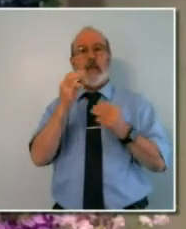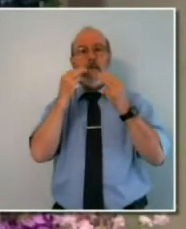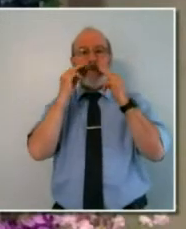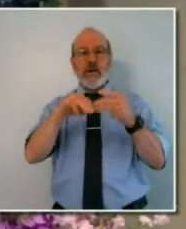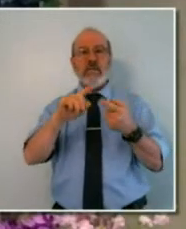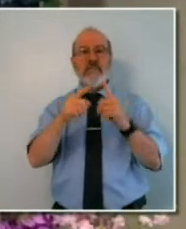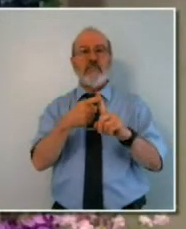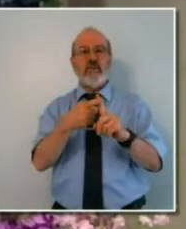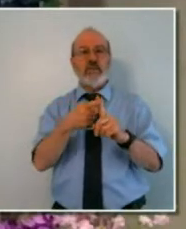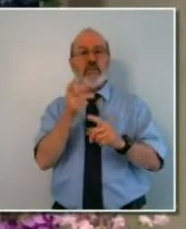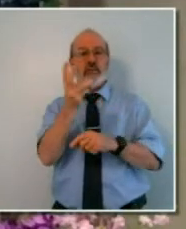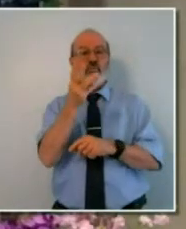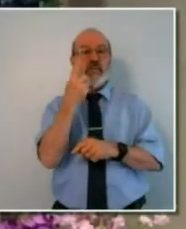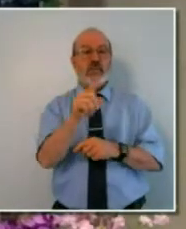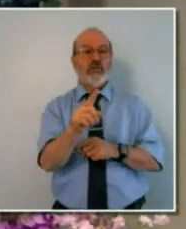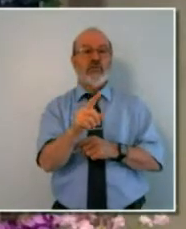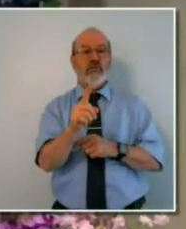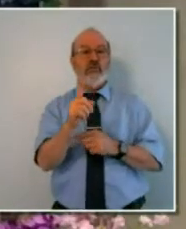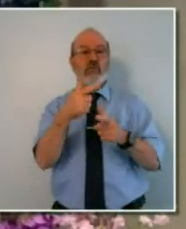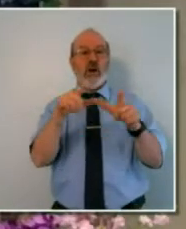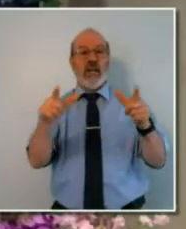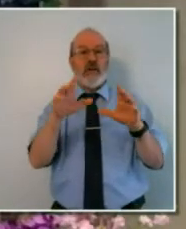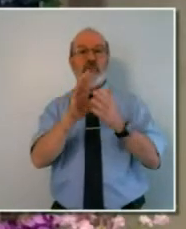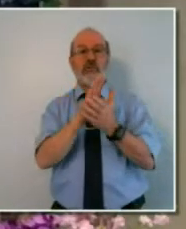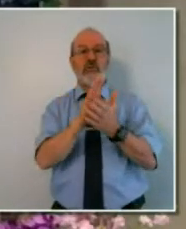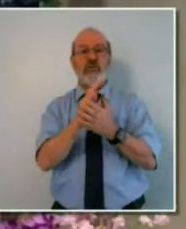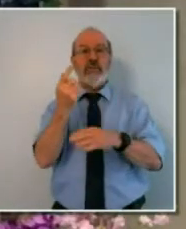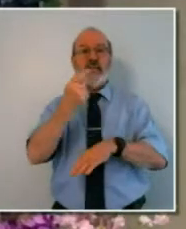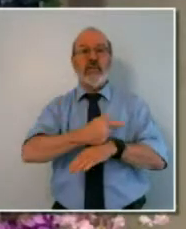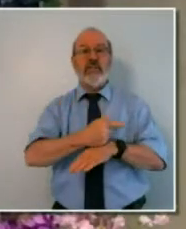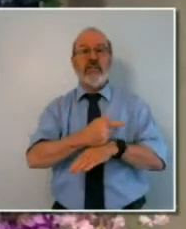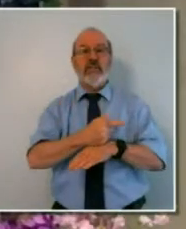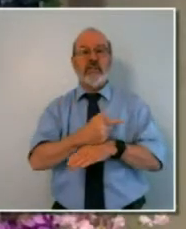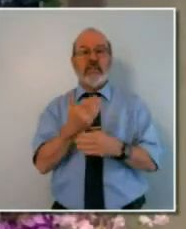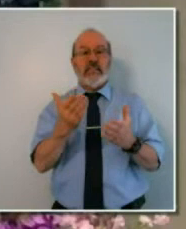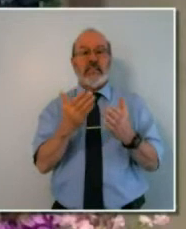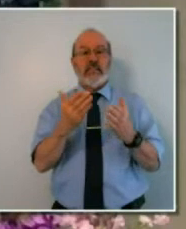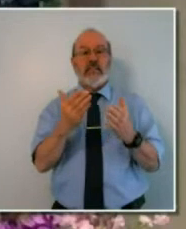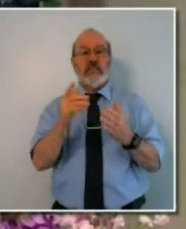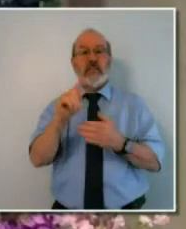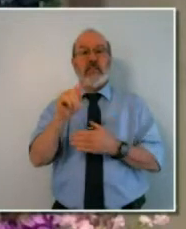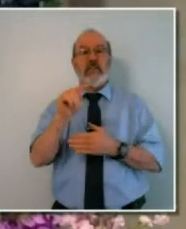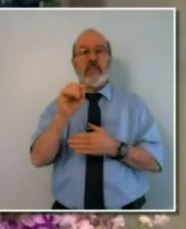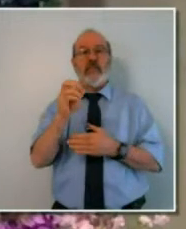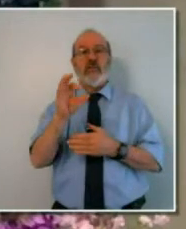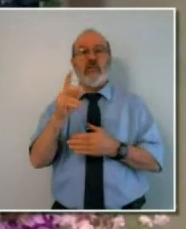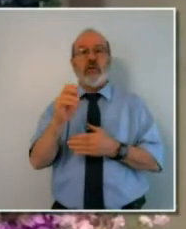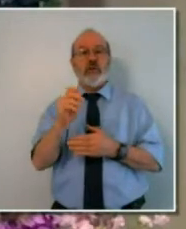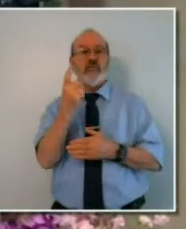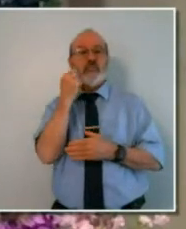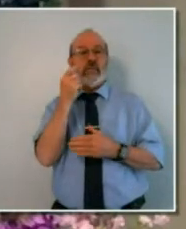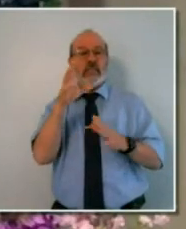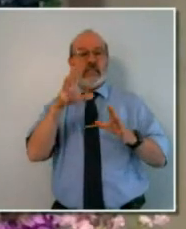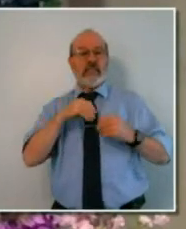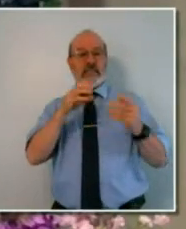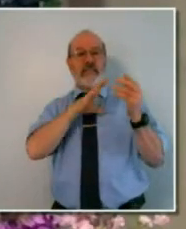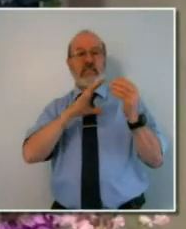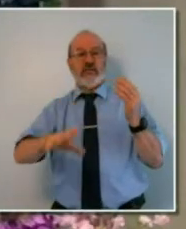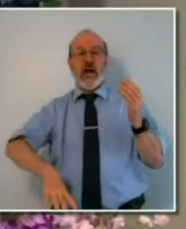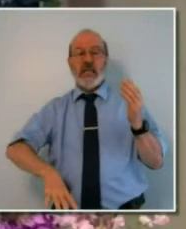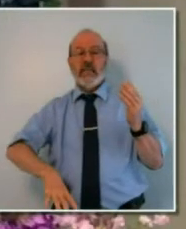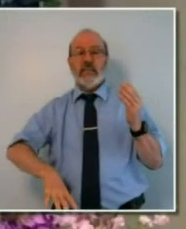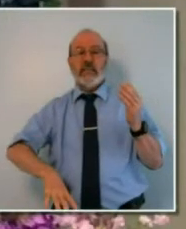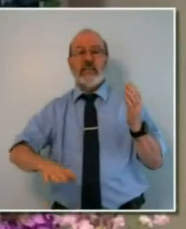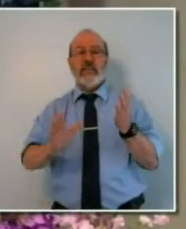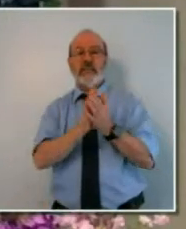was witnessing to from our language school days here in Tokyo recently accepted Christ. Praise the